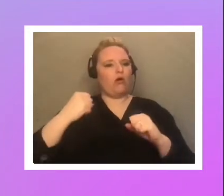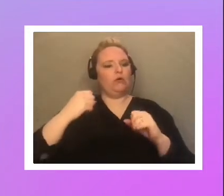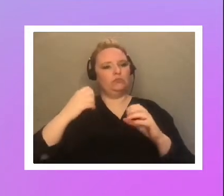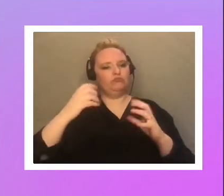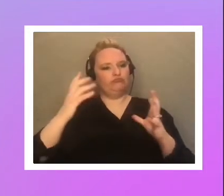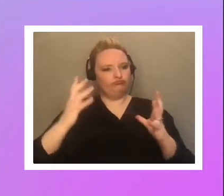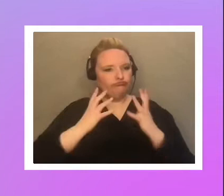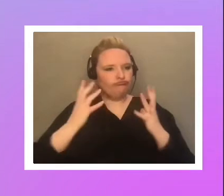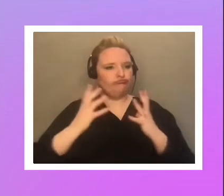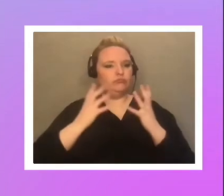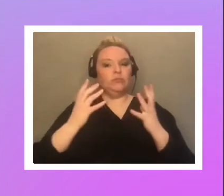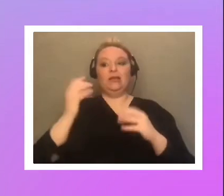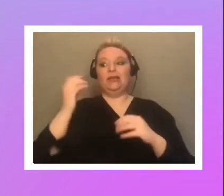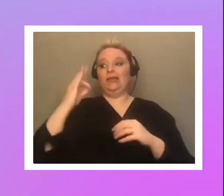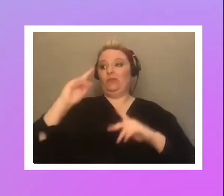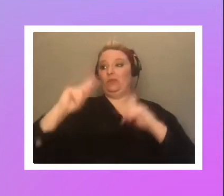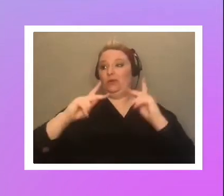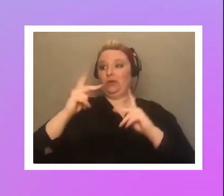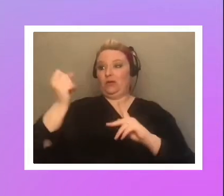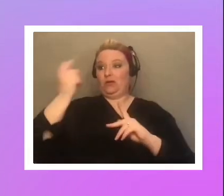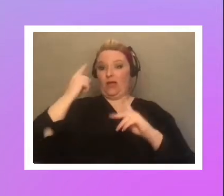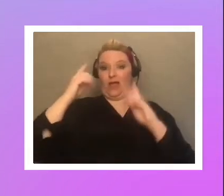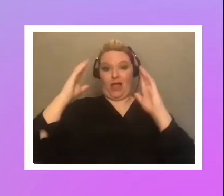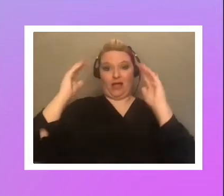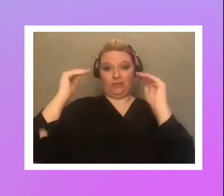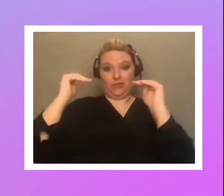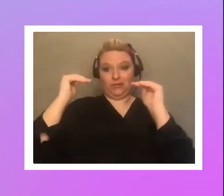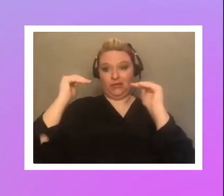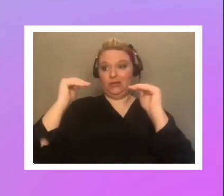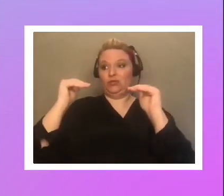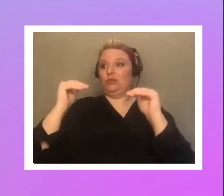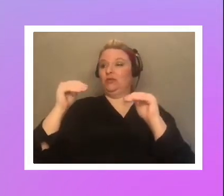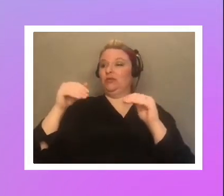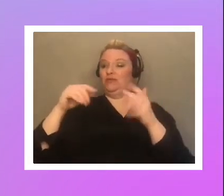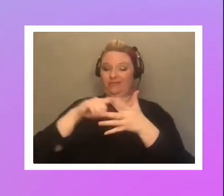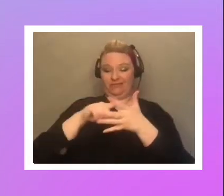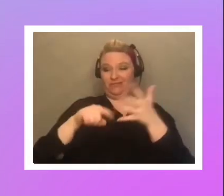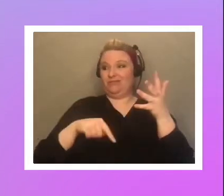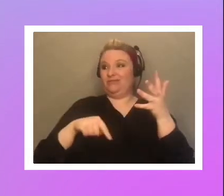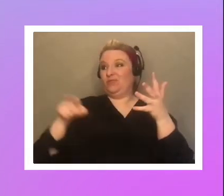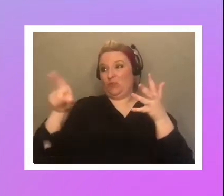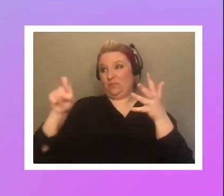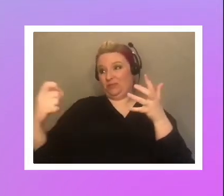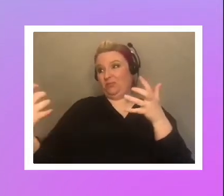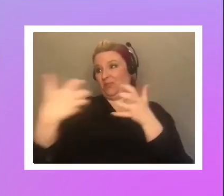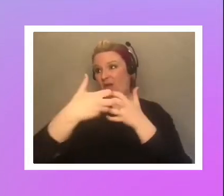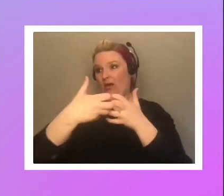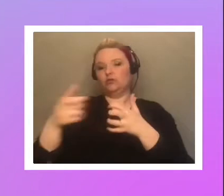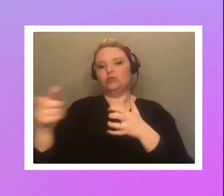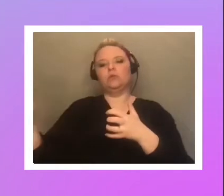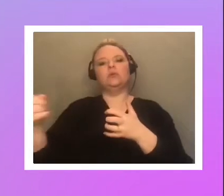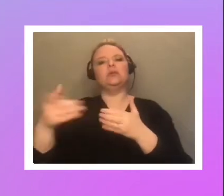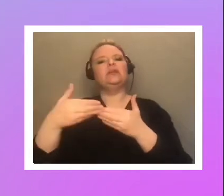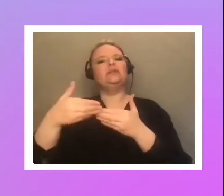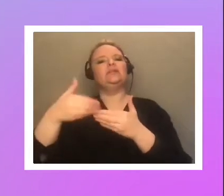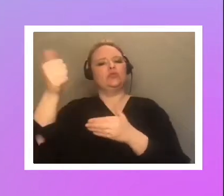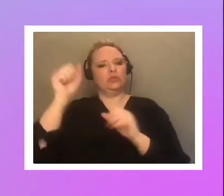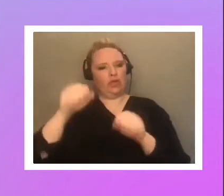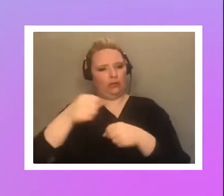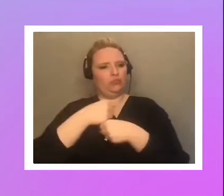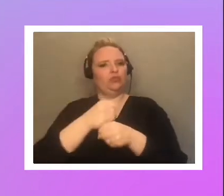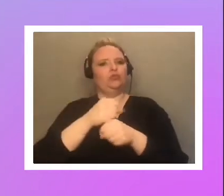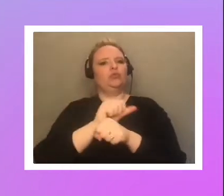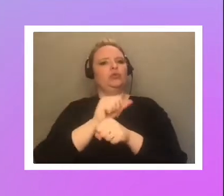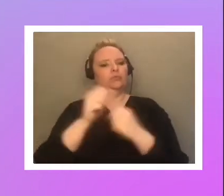If people know what they have to measure against, it's going to be easier for them to produce work